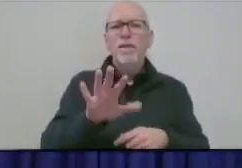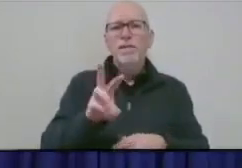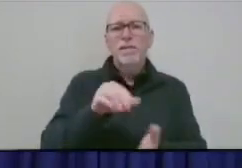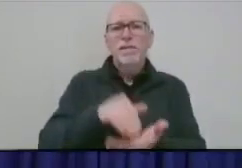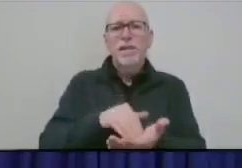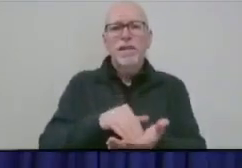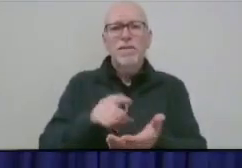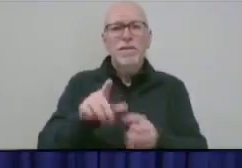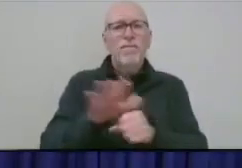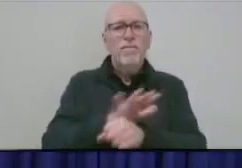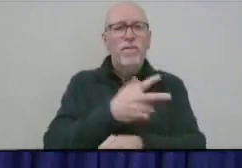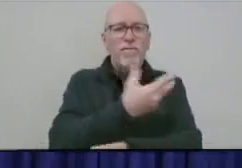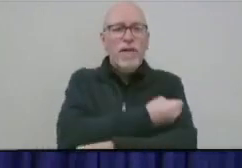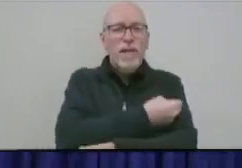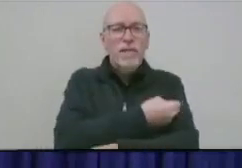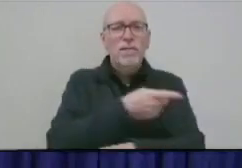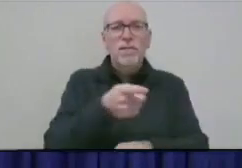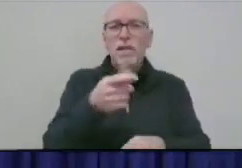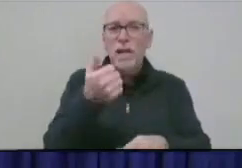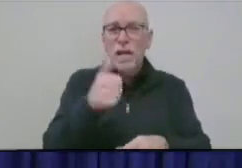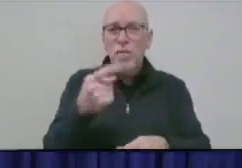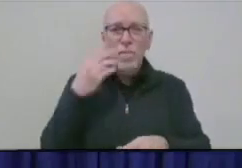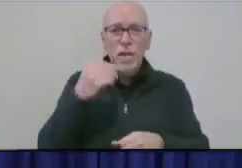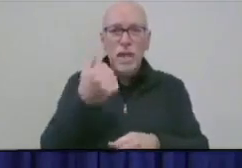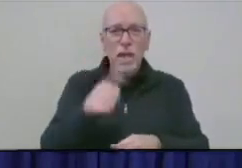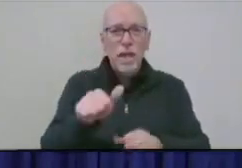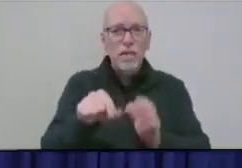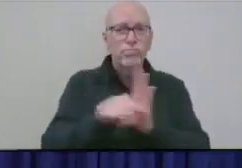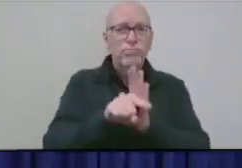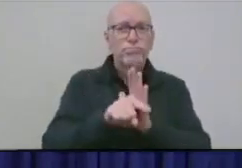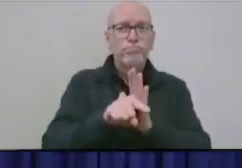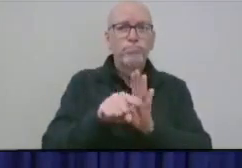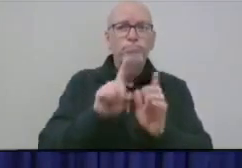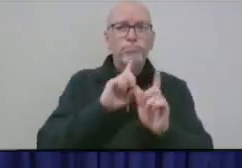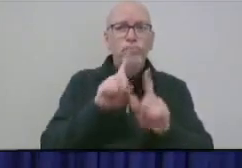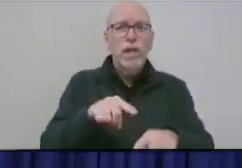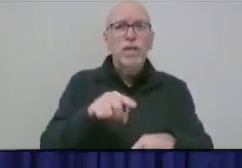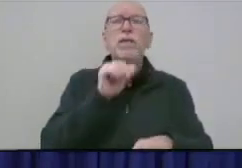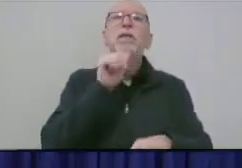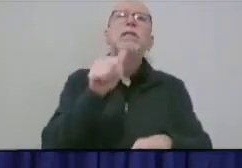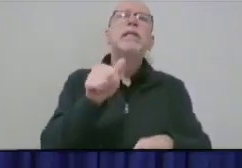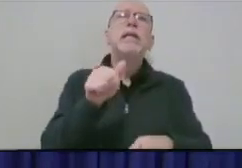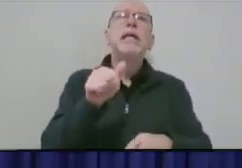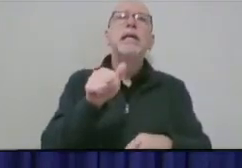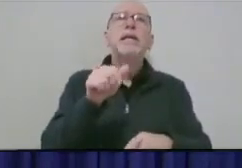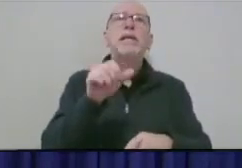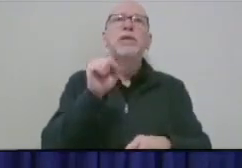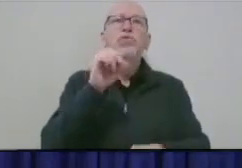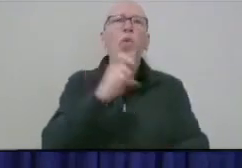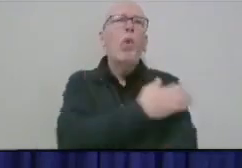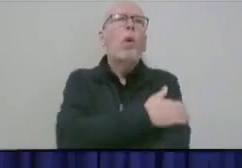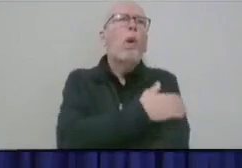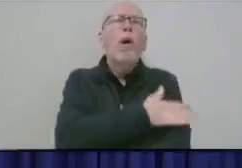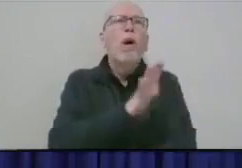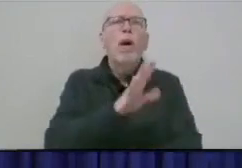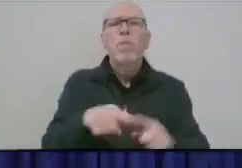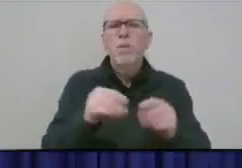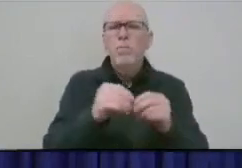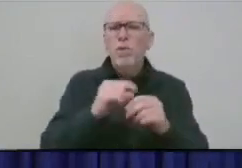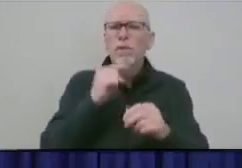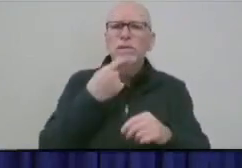been fully vaccinated, has anyone experienced any sort of adverse reaction, not necessarily a sore arm, but maybe more